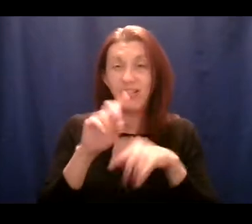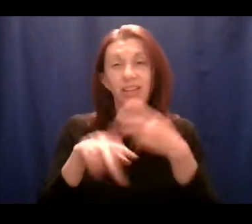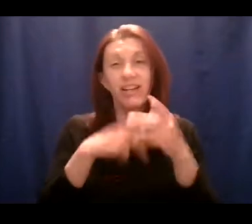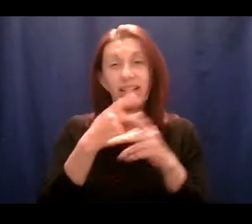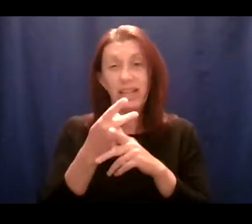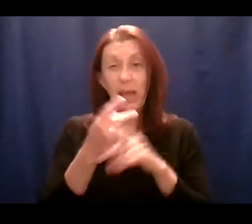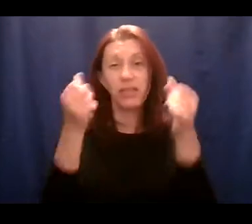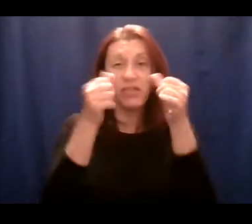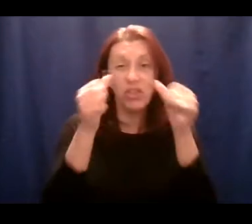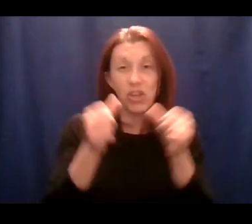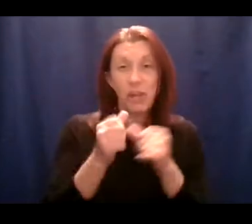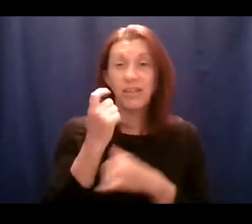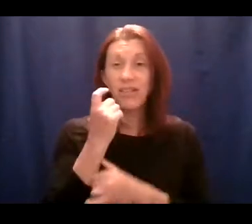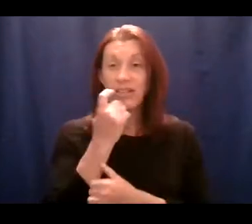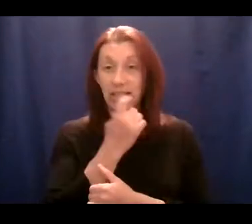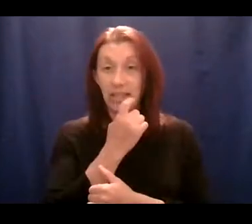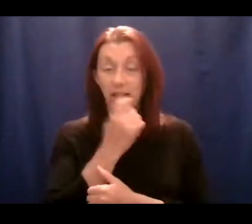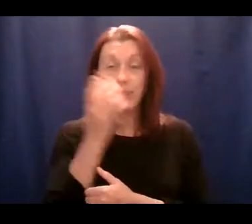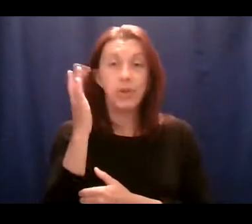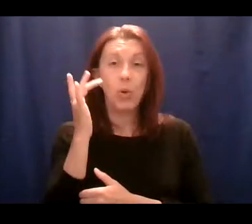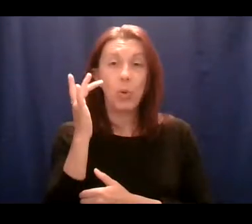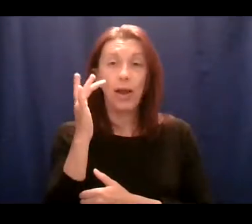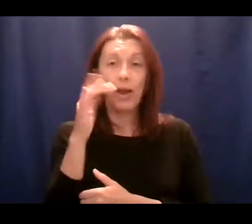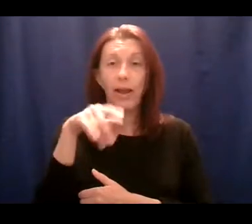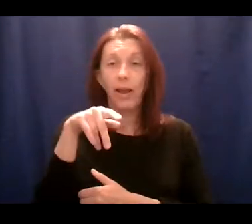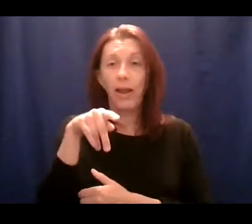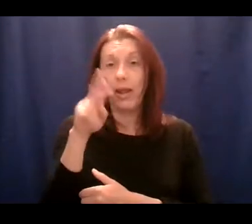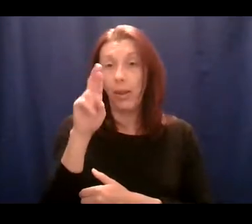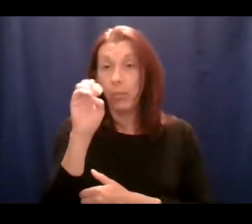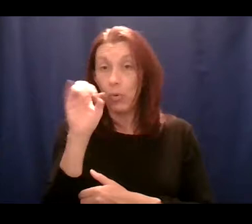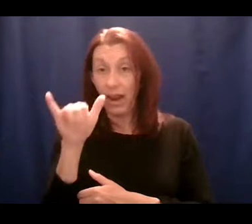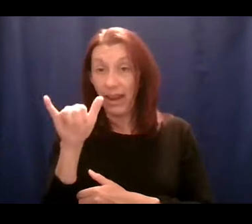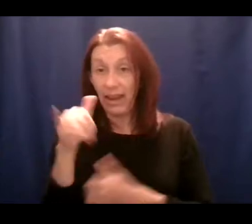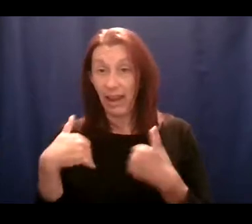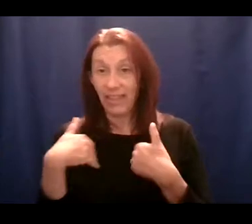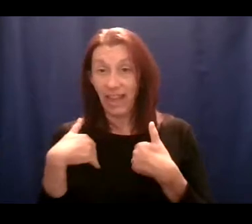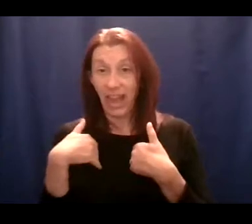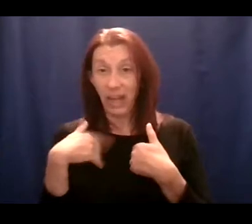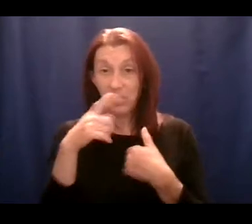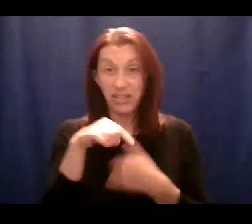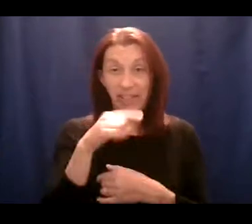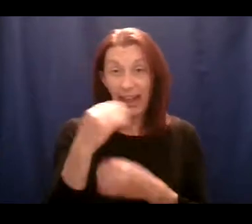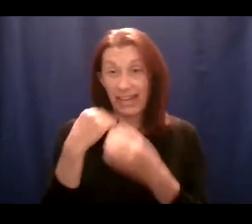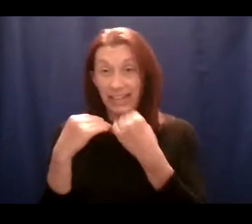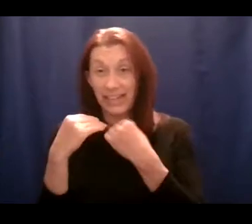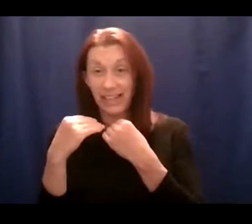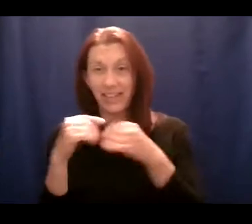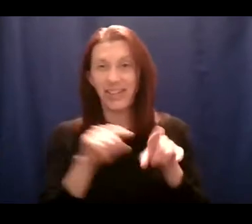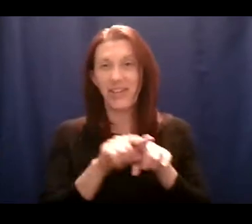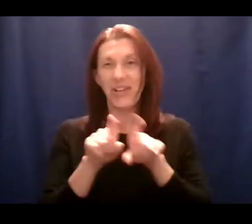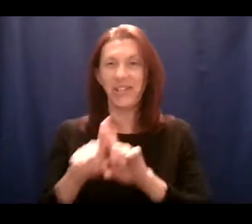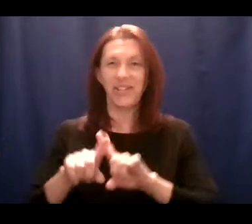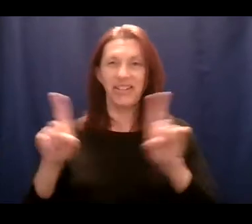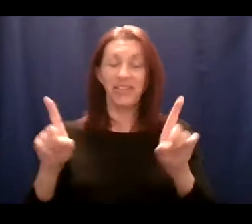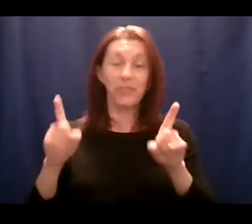talking about, because their prey, the animals that they eat, are also a little bit different. So I hope you've enjoyed joining